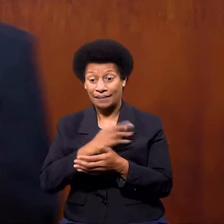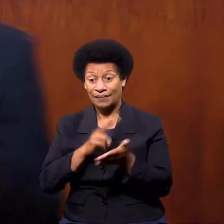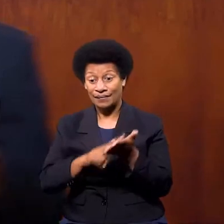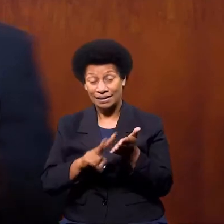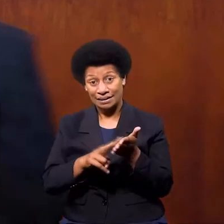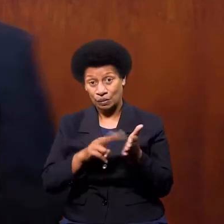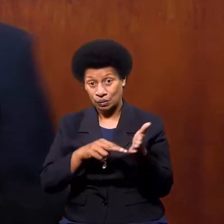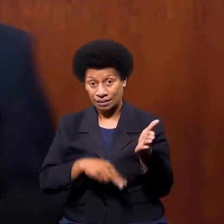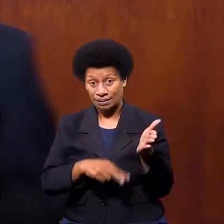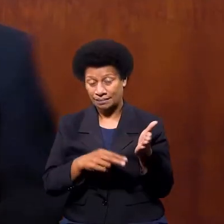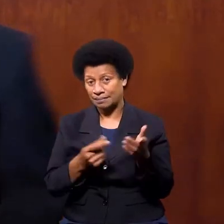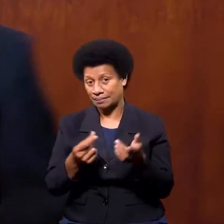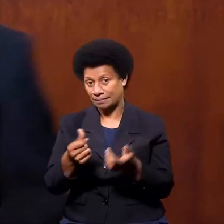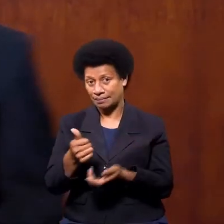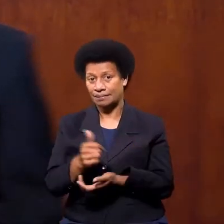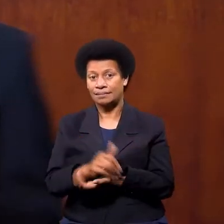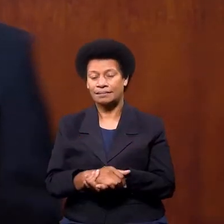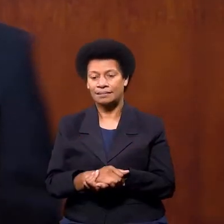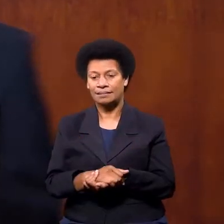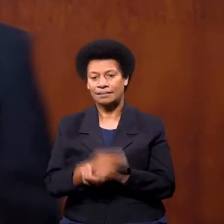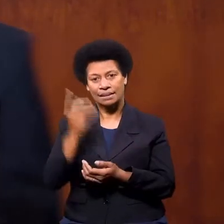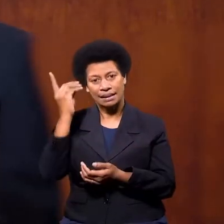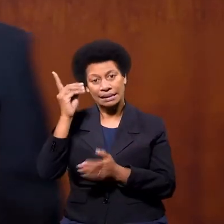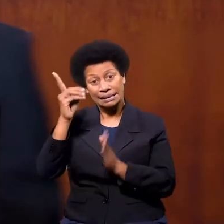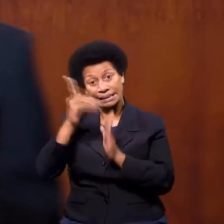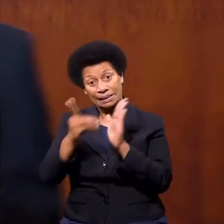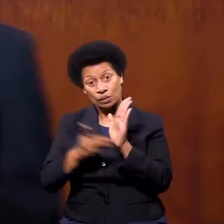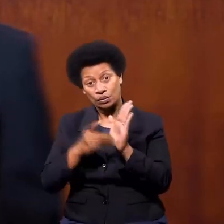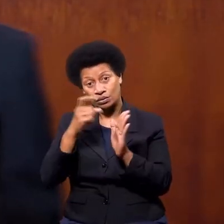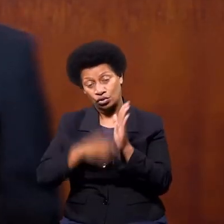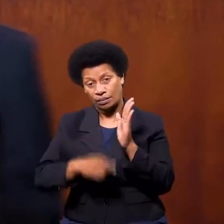earlier, but let me just go back to them.